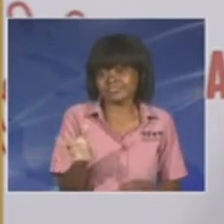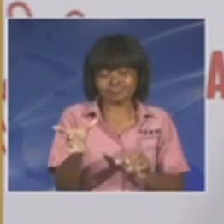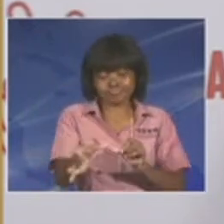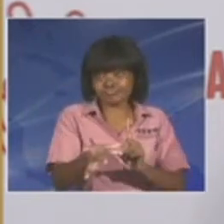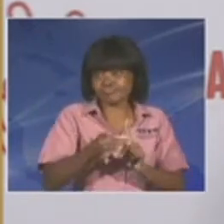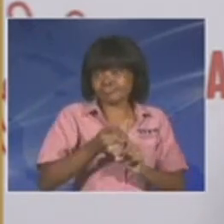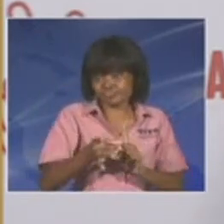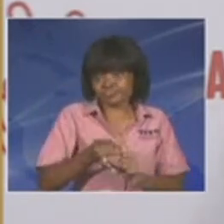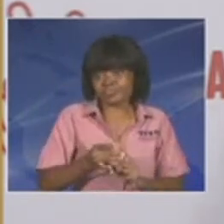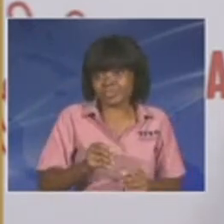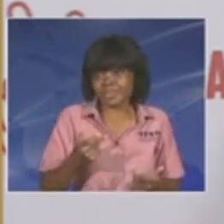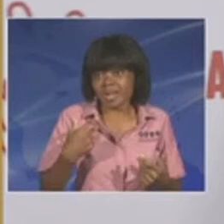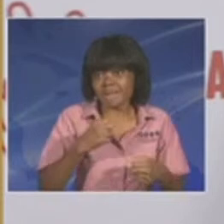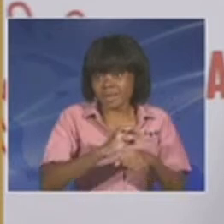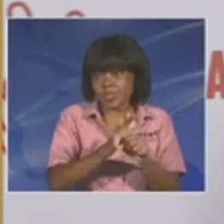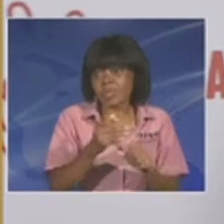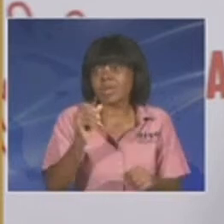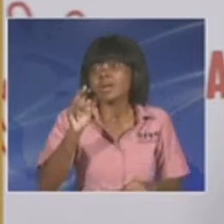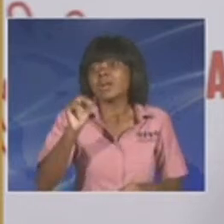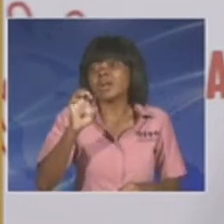had some comorbidity.